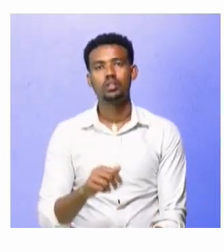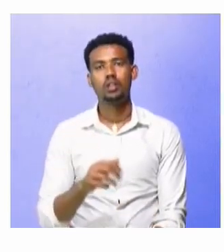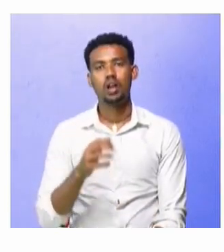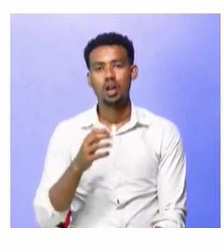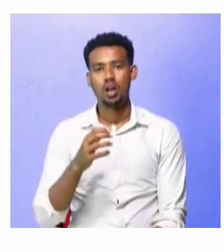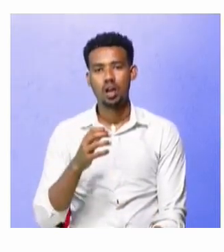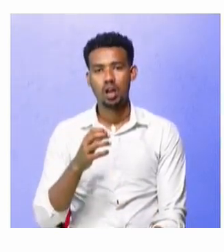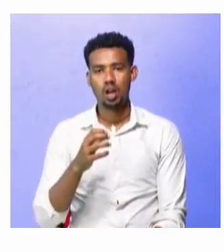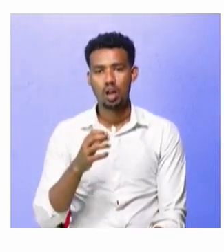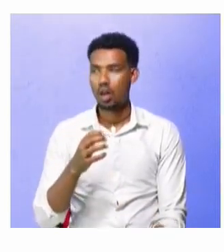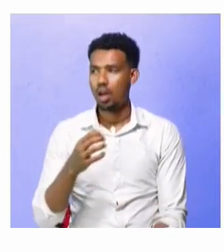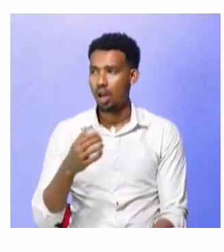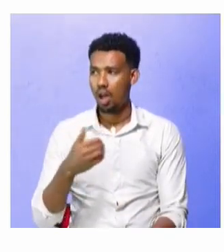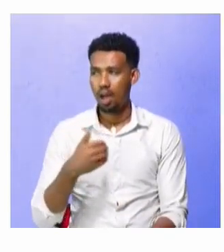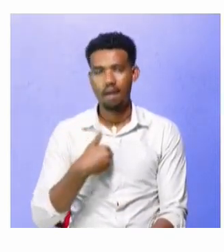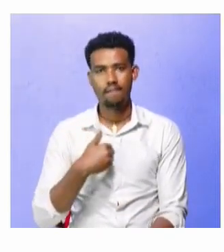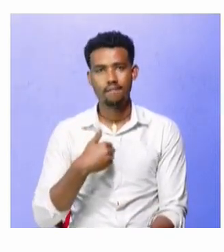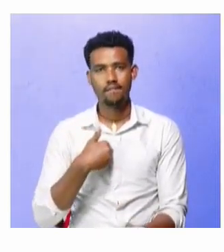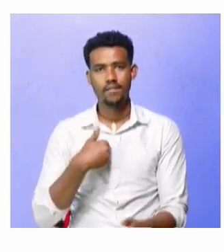of place.